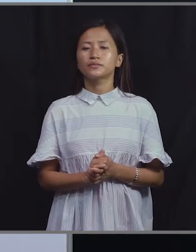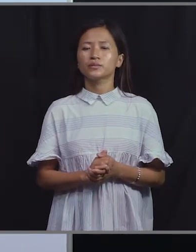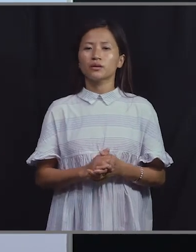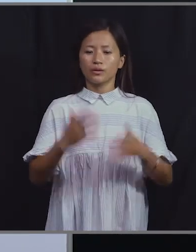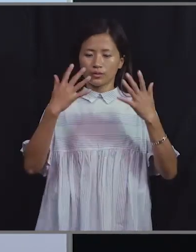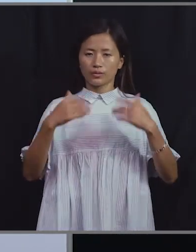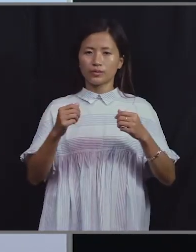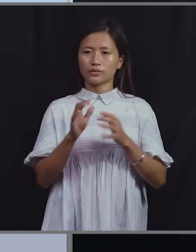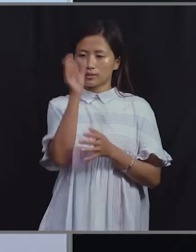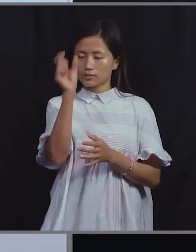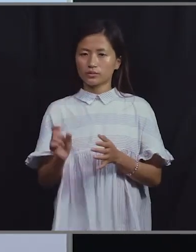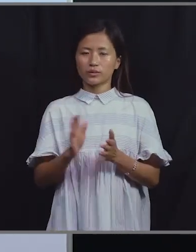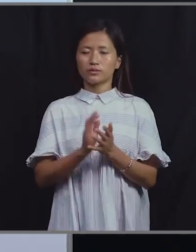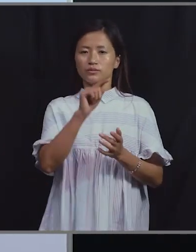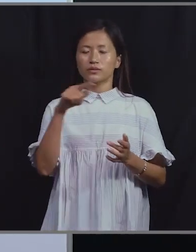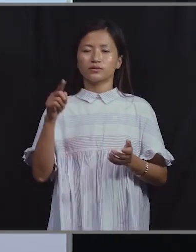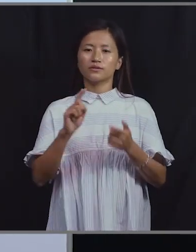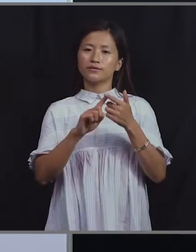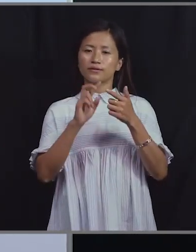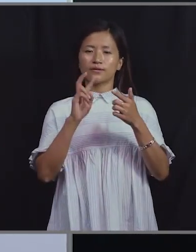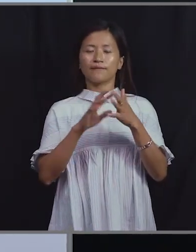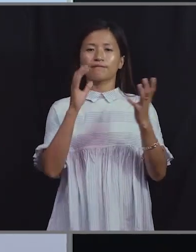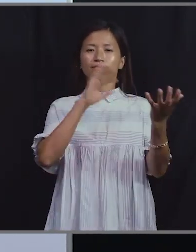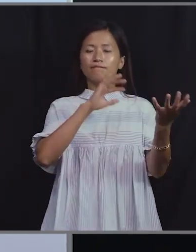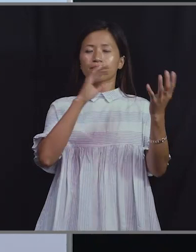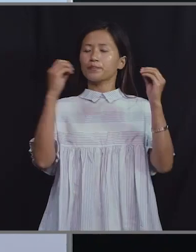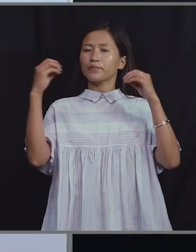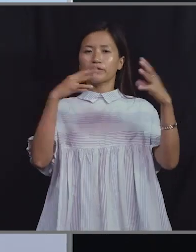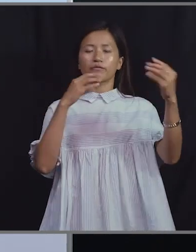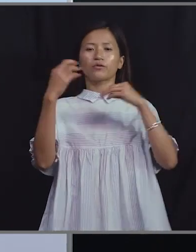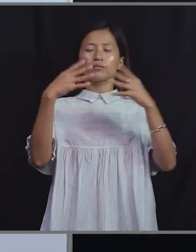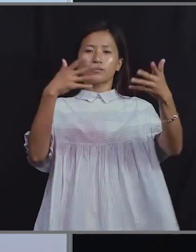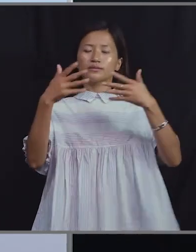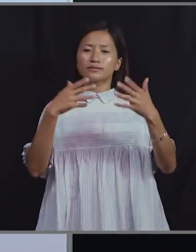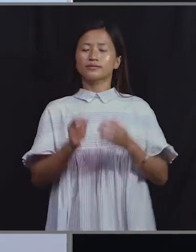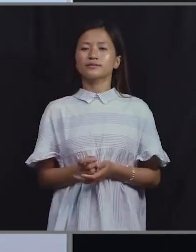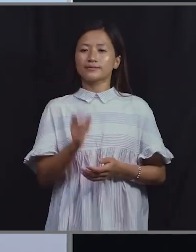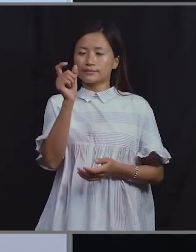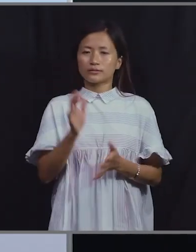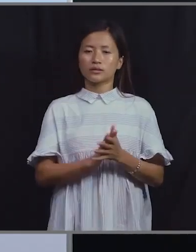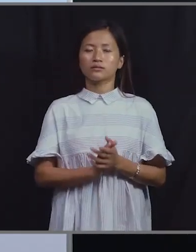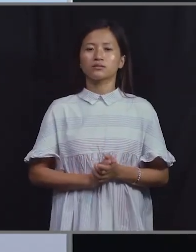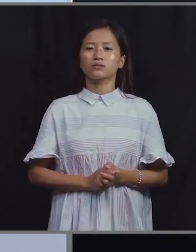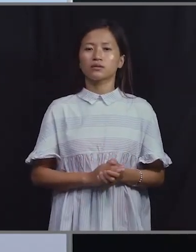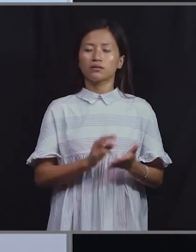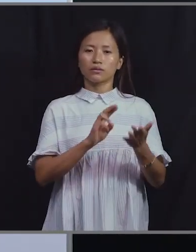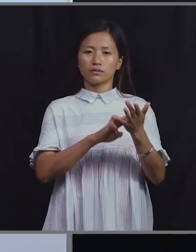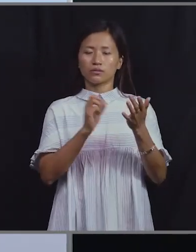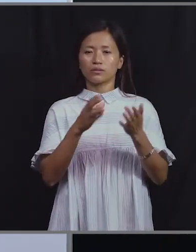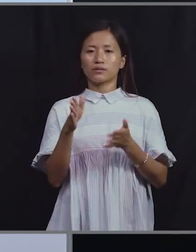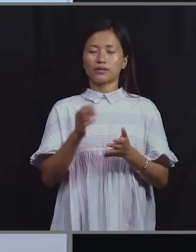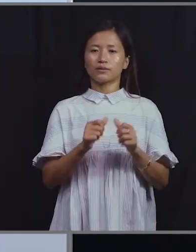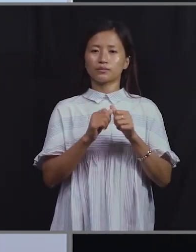rights and environmental rights. So these are the aims and objectives of the non-alignment movement. Next, we'll focus